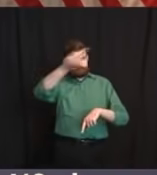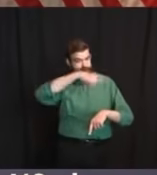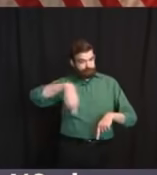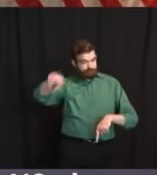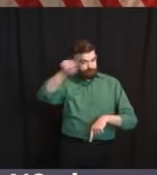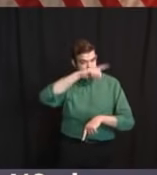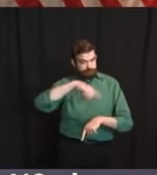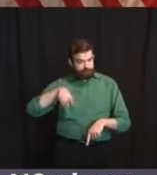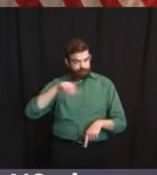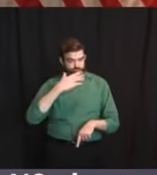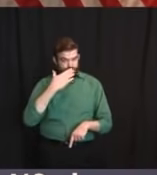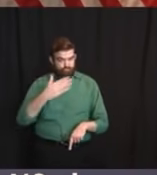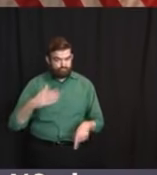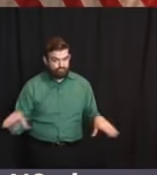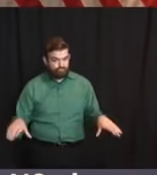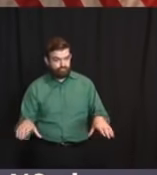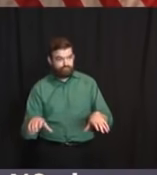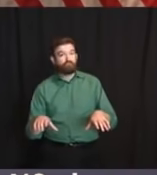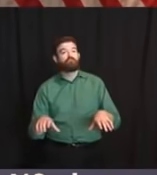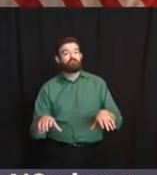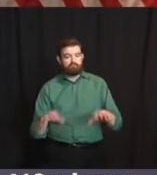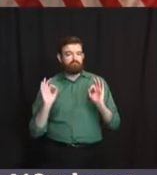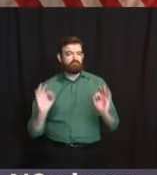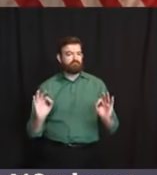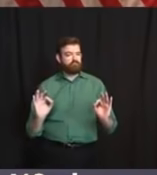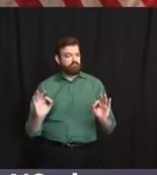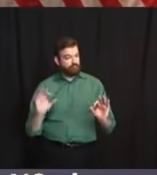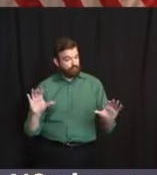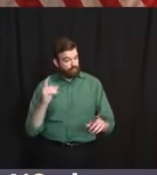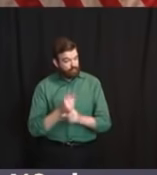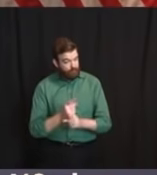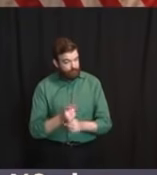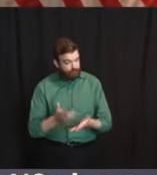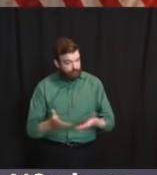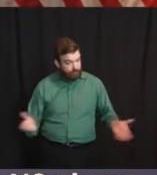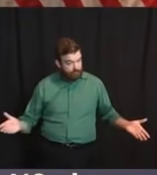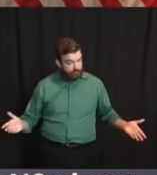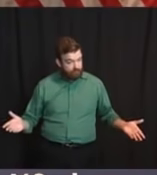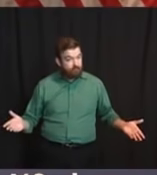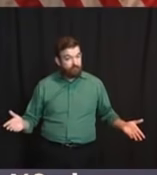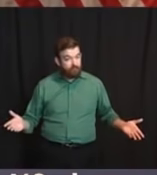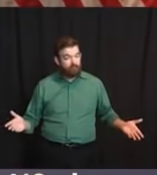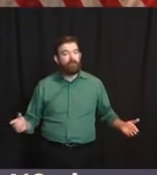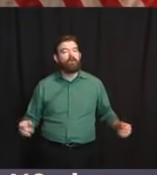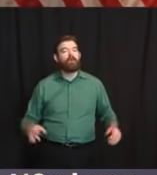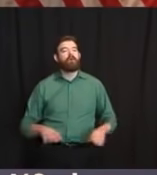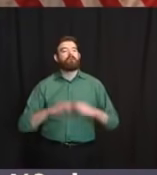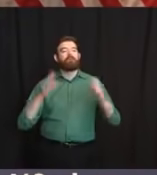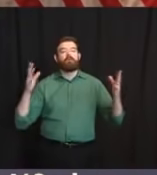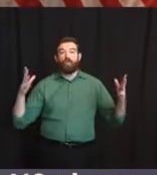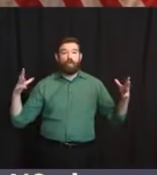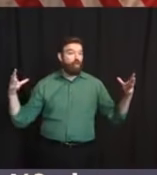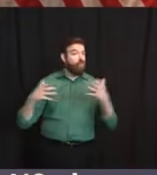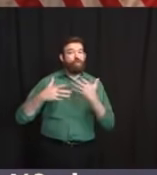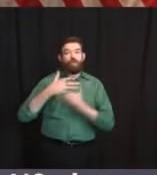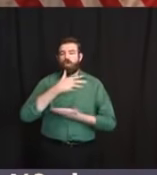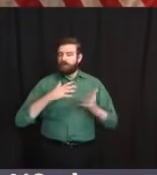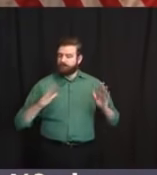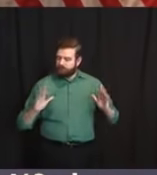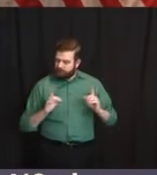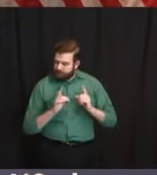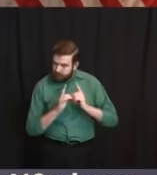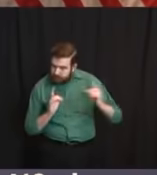doing what you're doing, even as we begin to open more doors, staying away from each other, staying at home when you don't have to be out